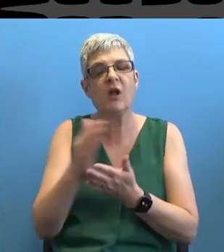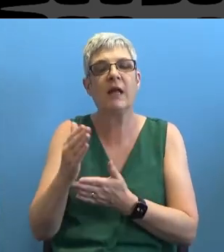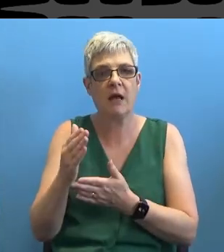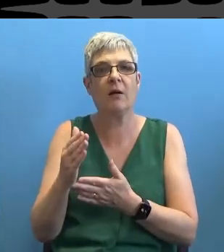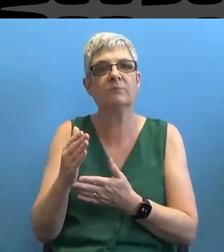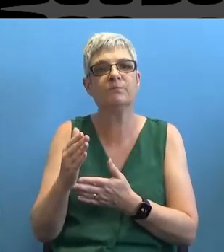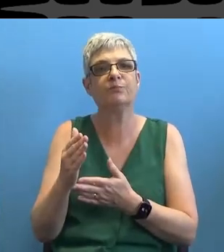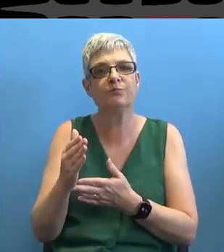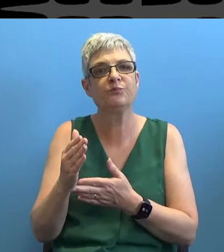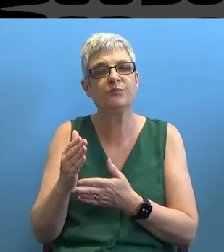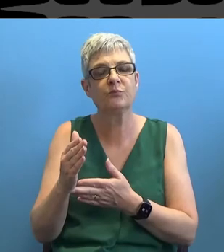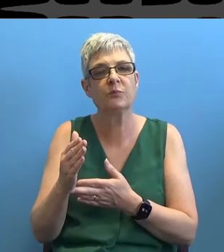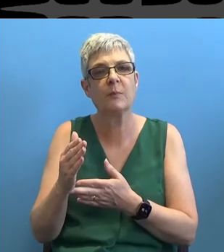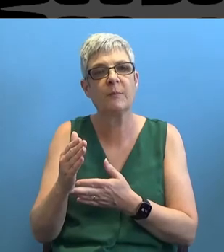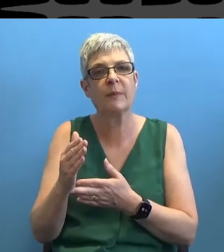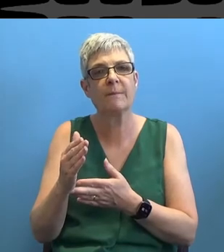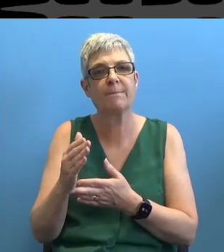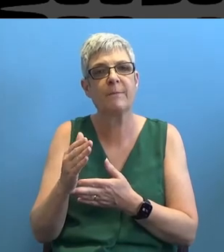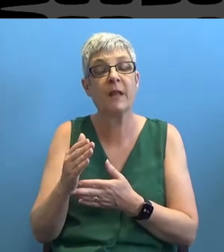clear.